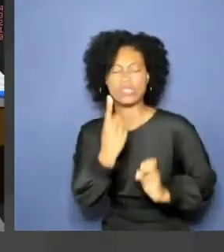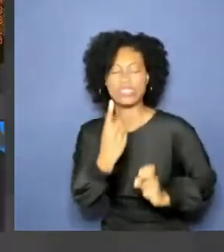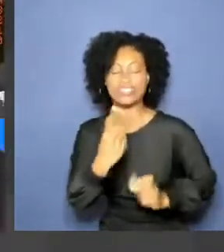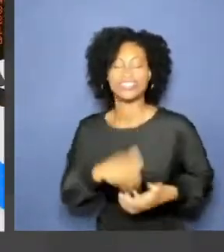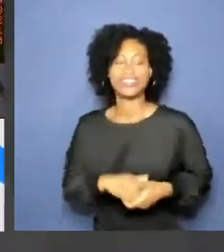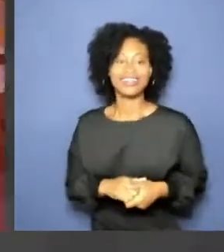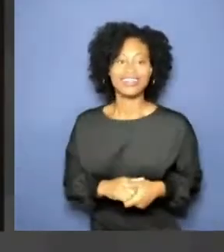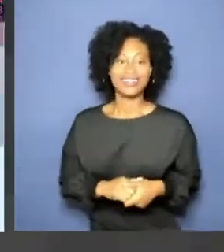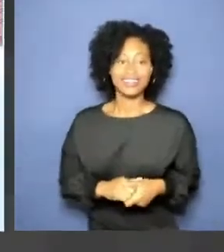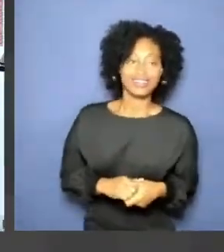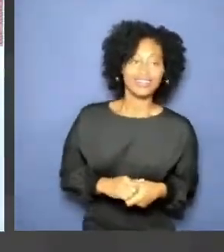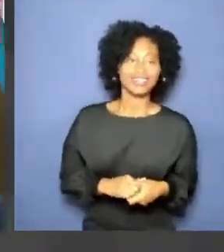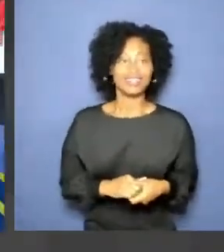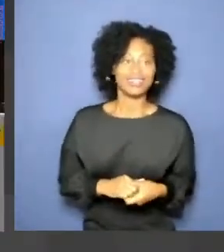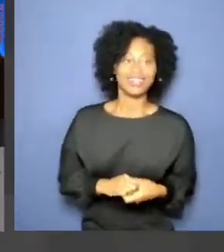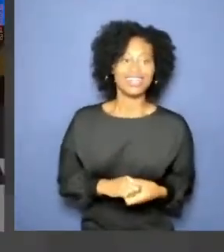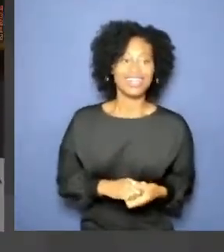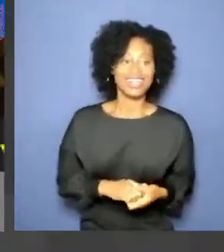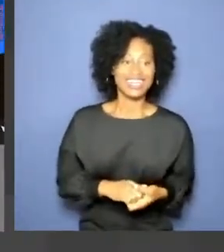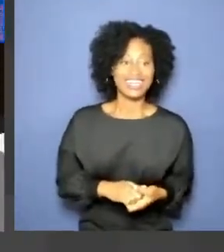Come on. I slowed down, Weston.